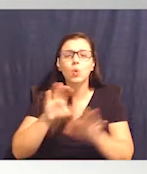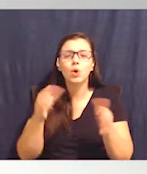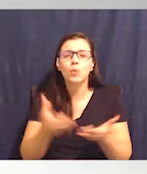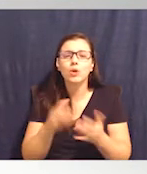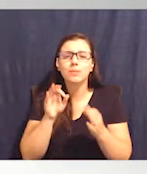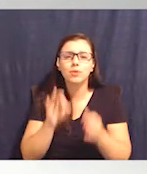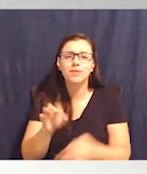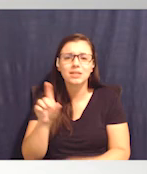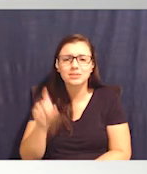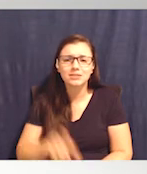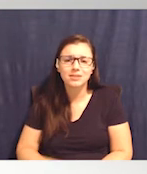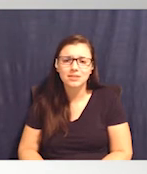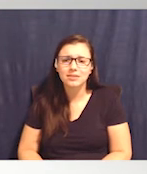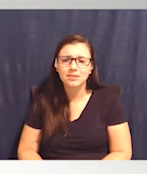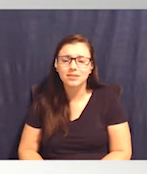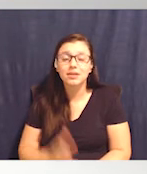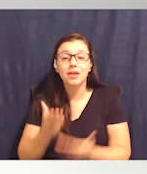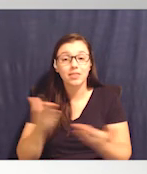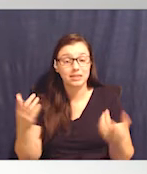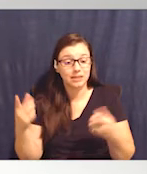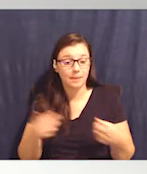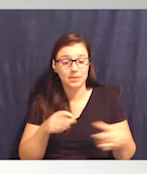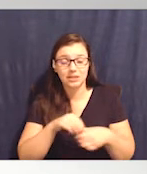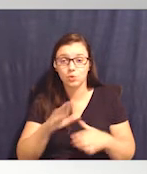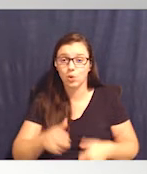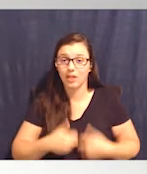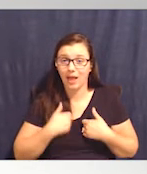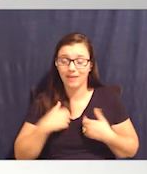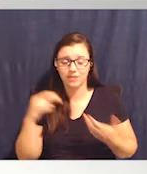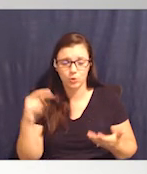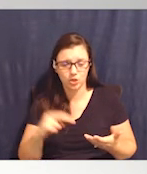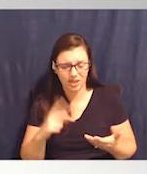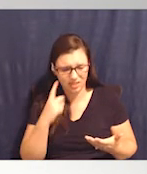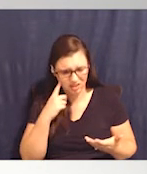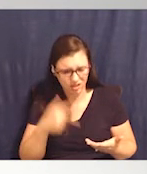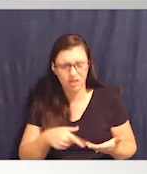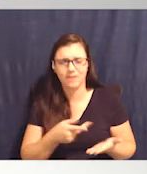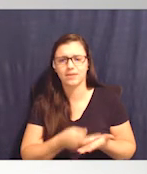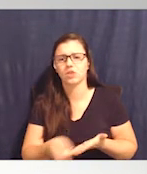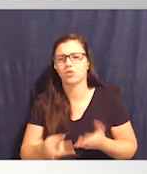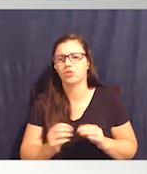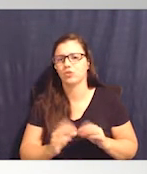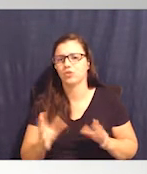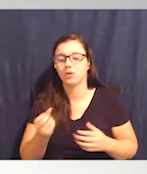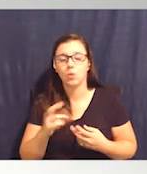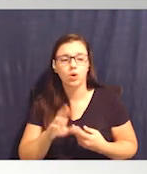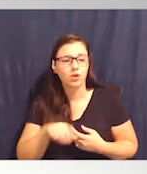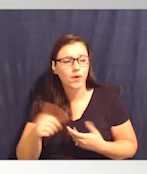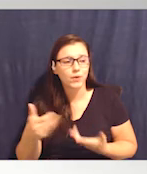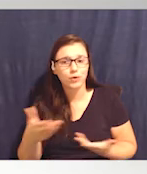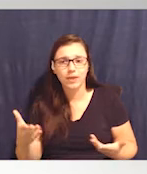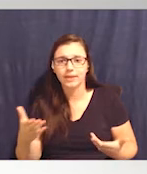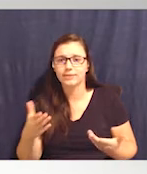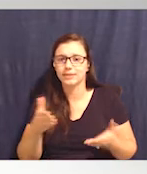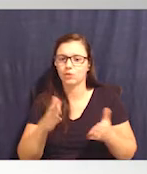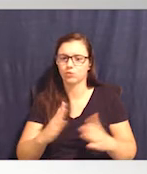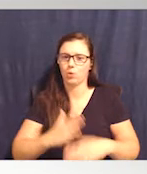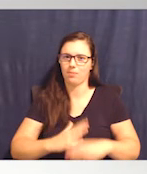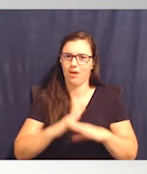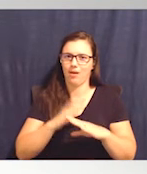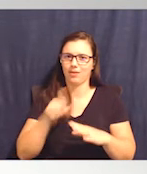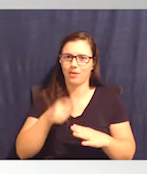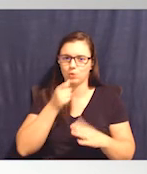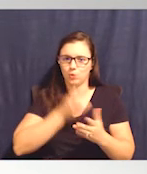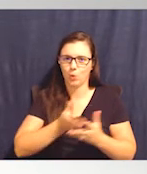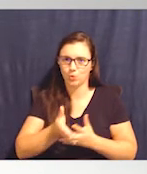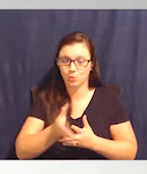things that happen in your life that you look at and say, this is a failure? Or things that are roadblocks that you have to go through? That's our lives, really,